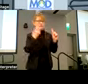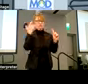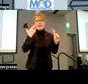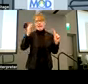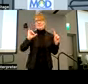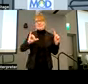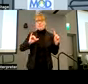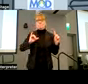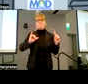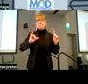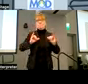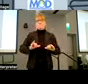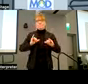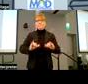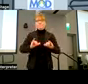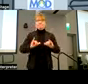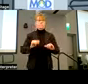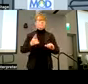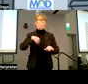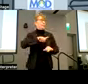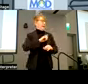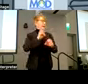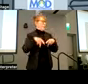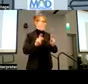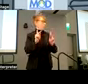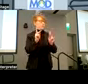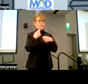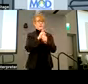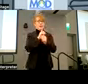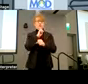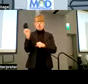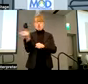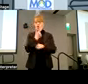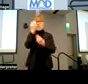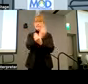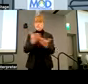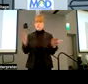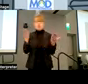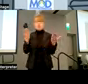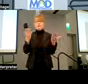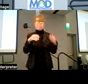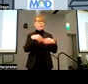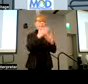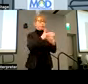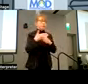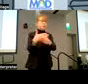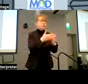that we had vast opportunities to make sure that all of the information that we were giving people to be safe,